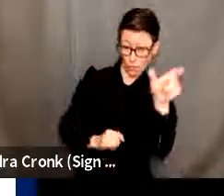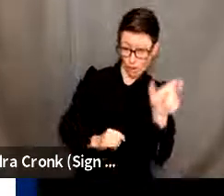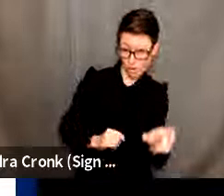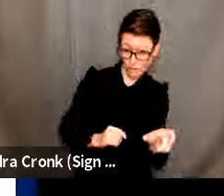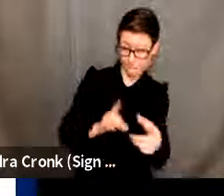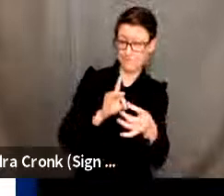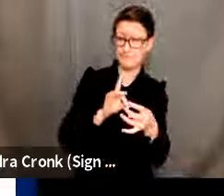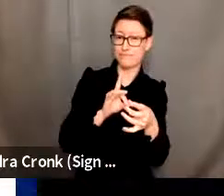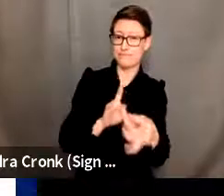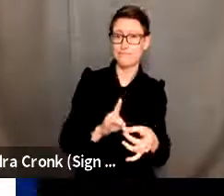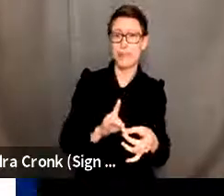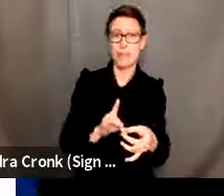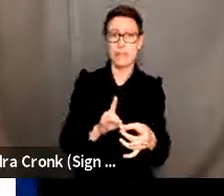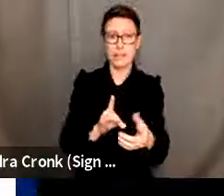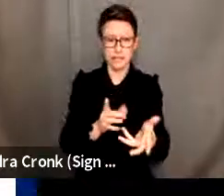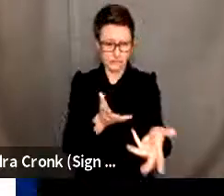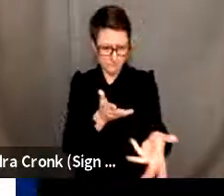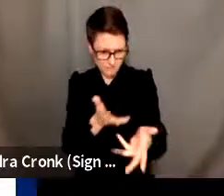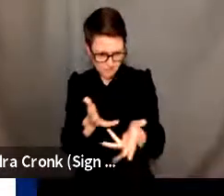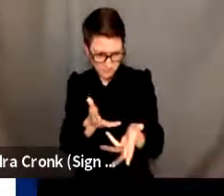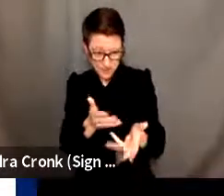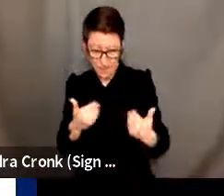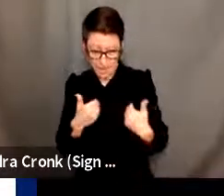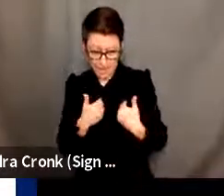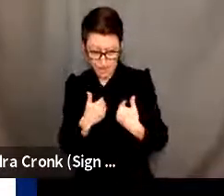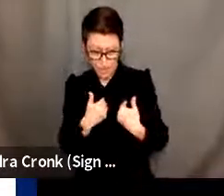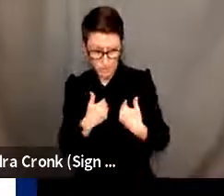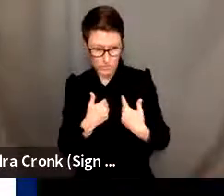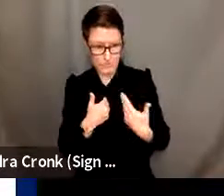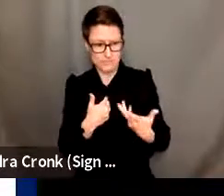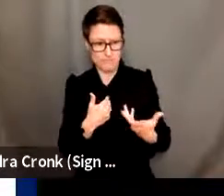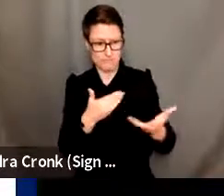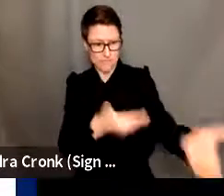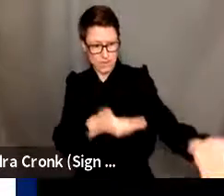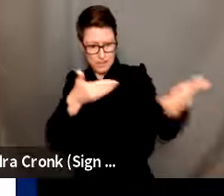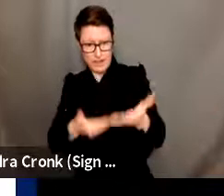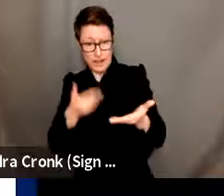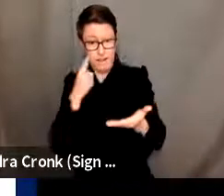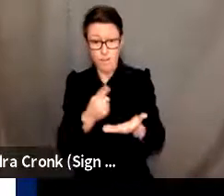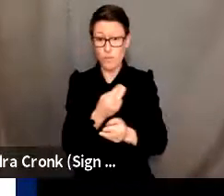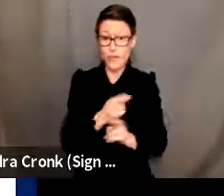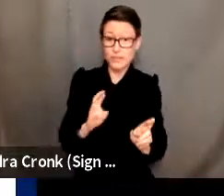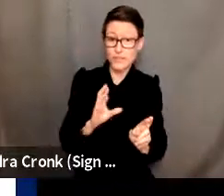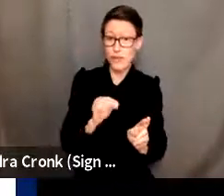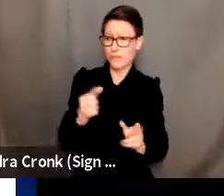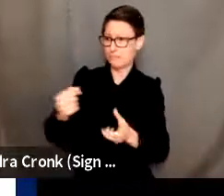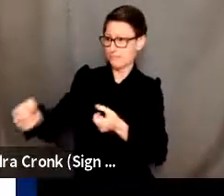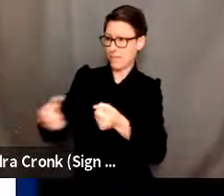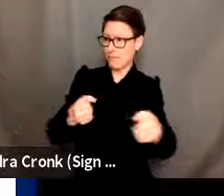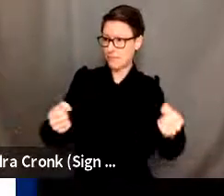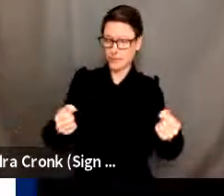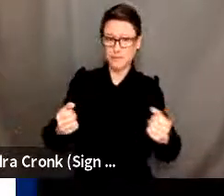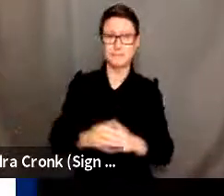and working with animals that come into us for rescue and placement. The